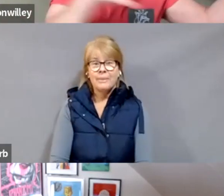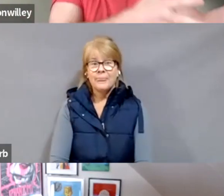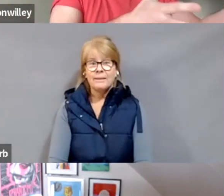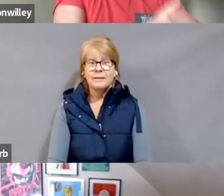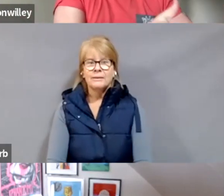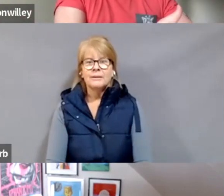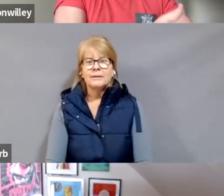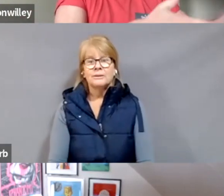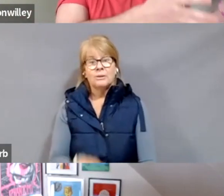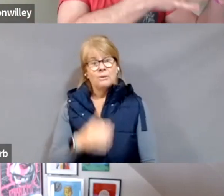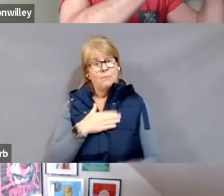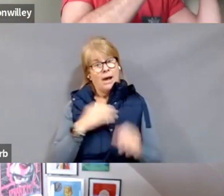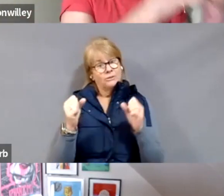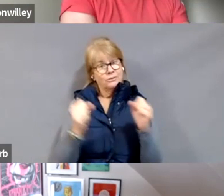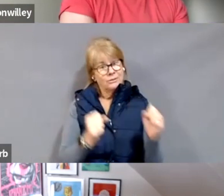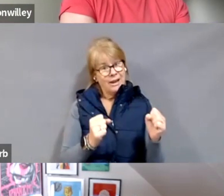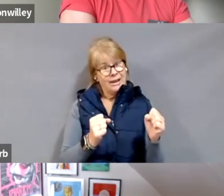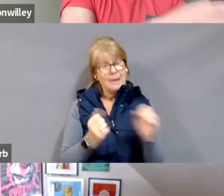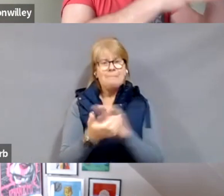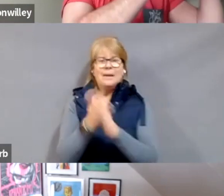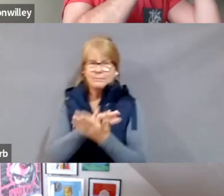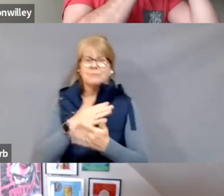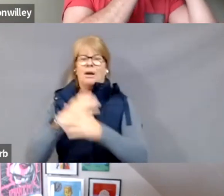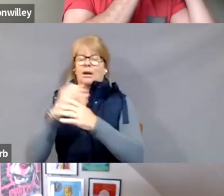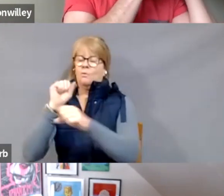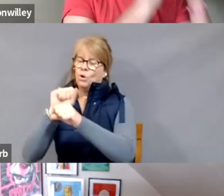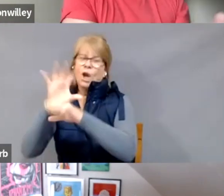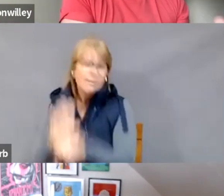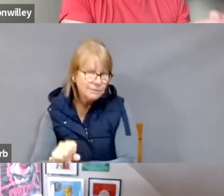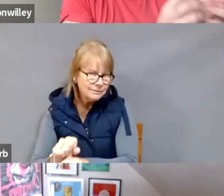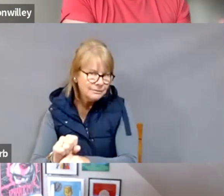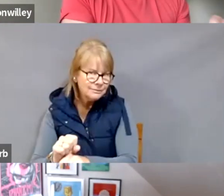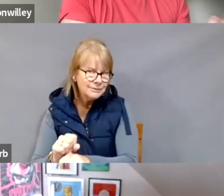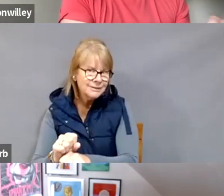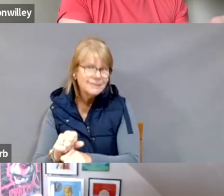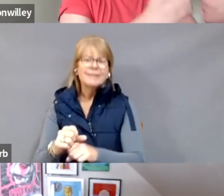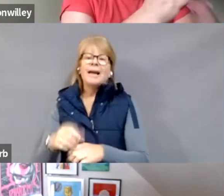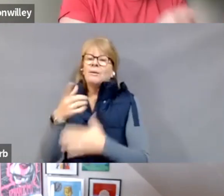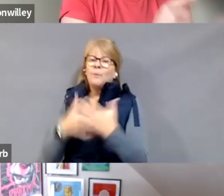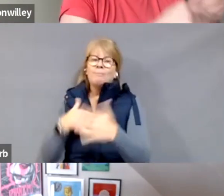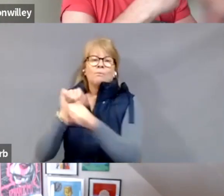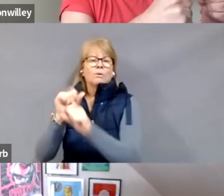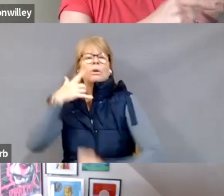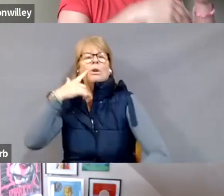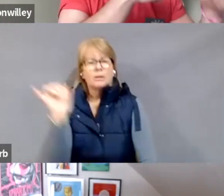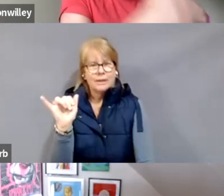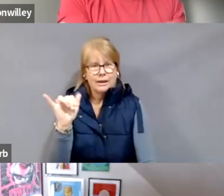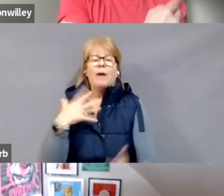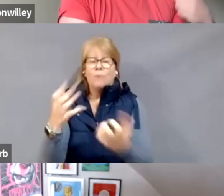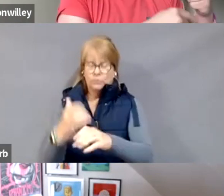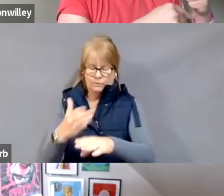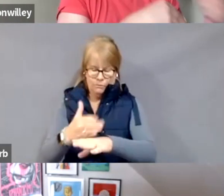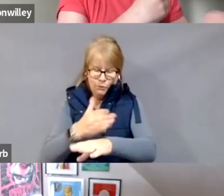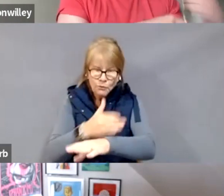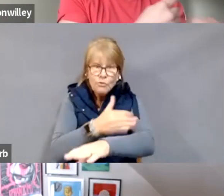my strength then becomes my work ethic and what it is that I do. And I always want to get better, and I always